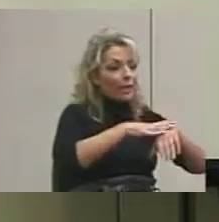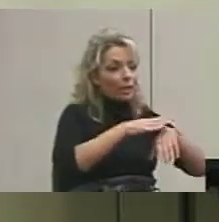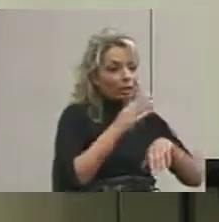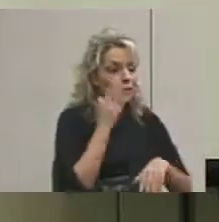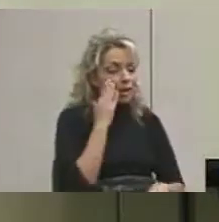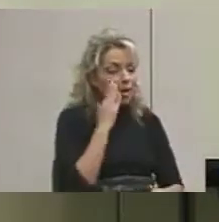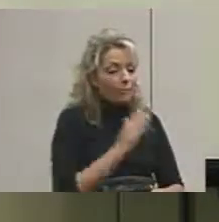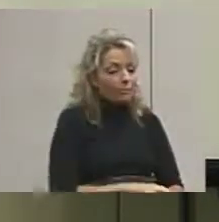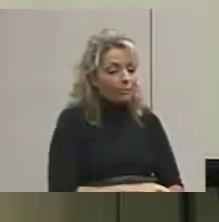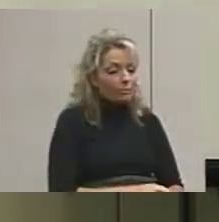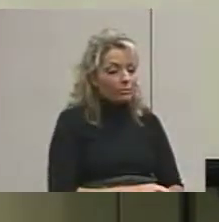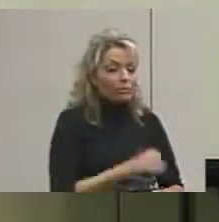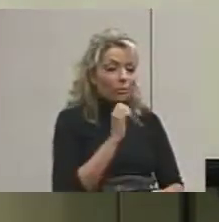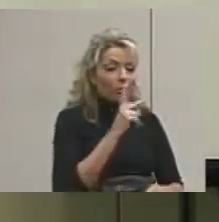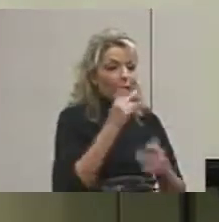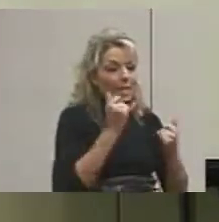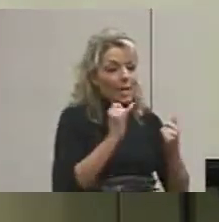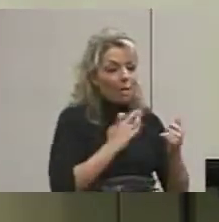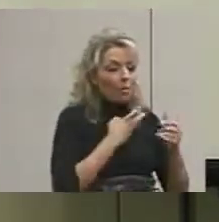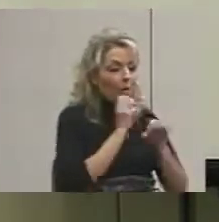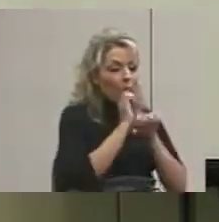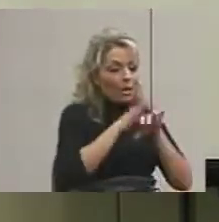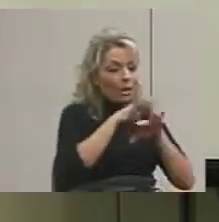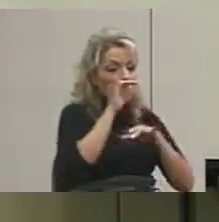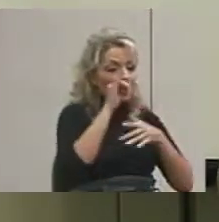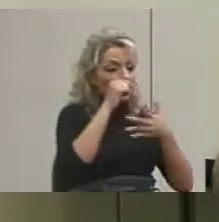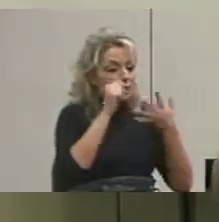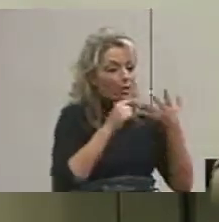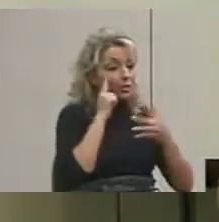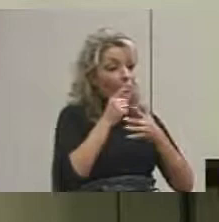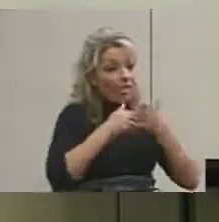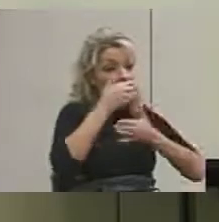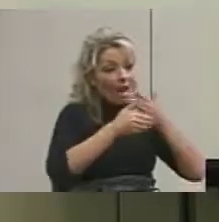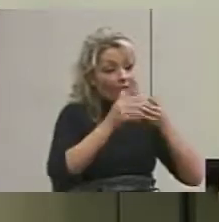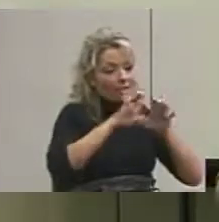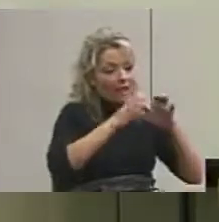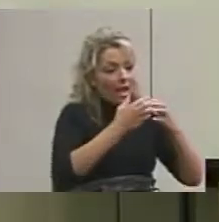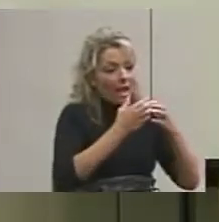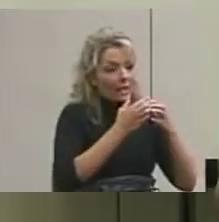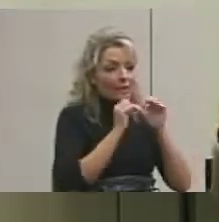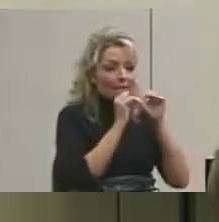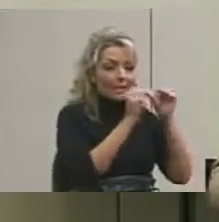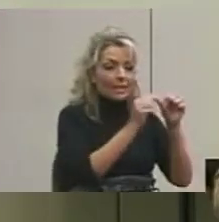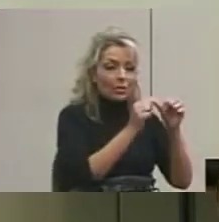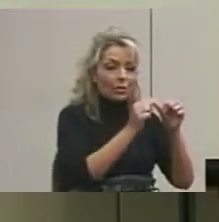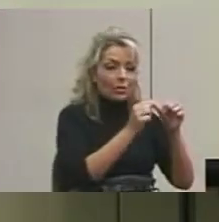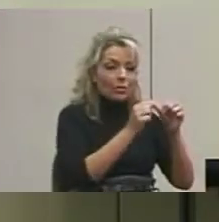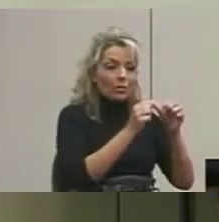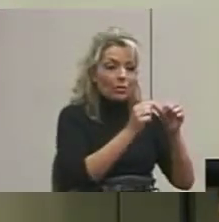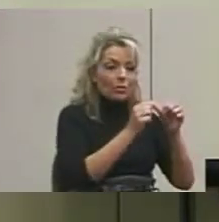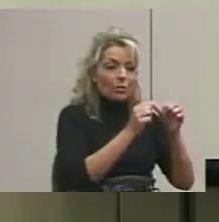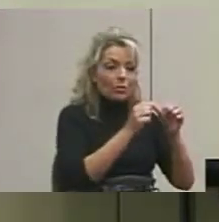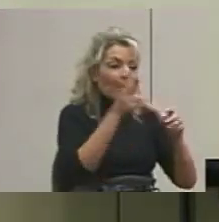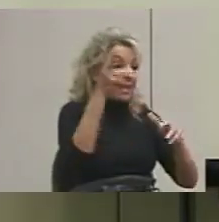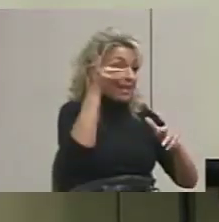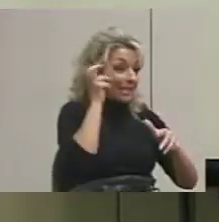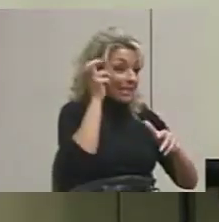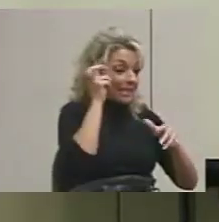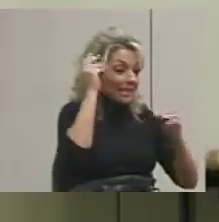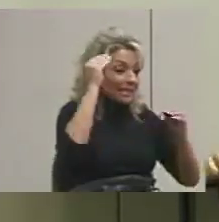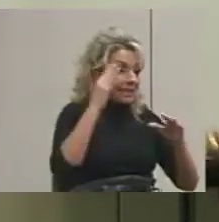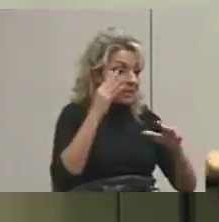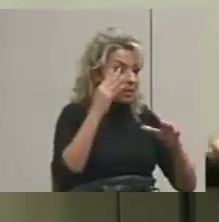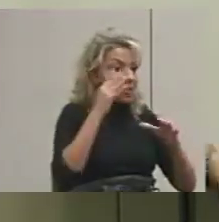all right, so let's try to work on that for the next class. You keep up the good friend behavior and keep up the listening to your teachers and